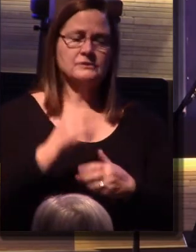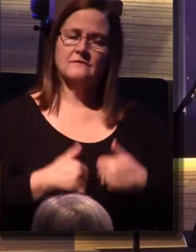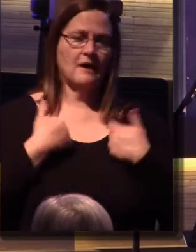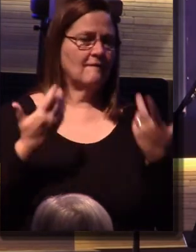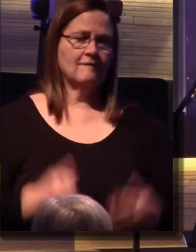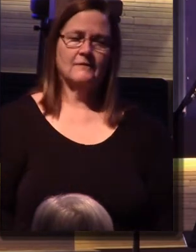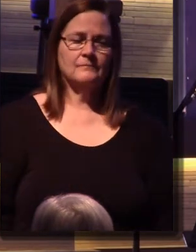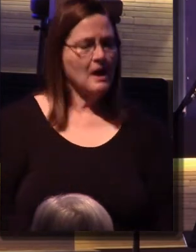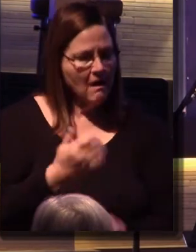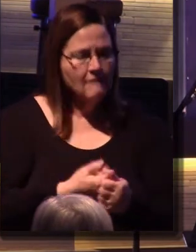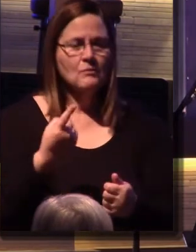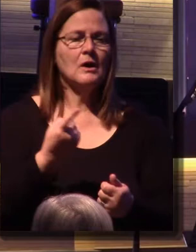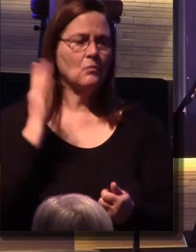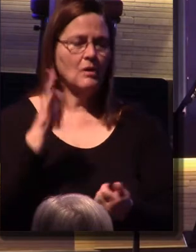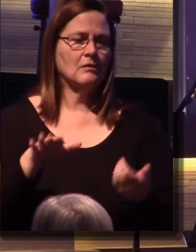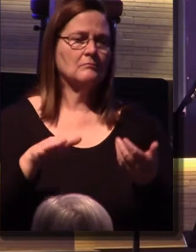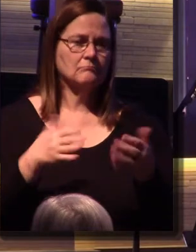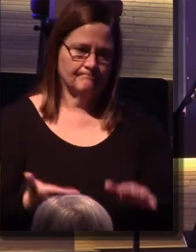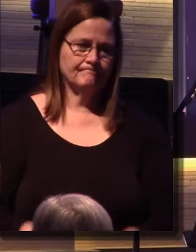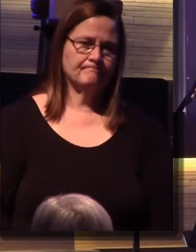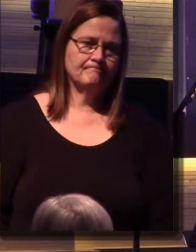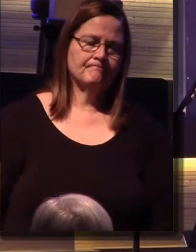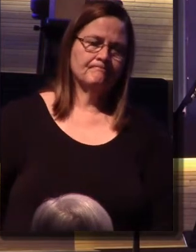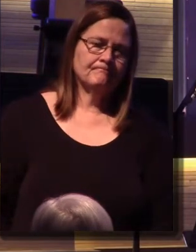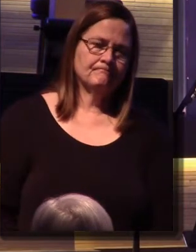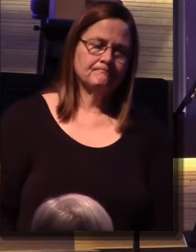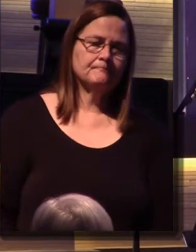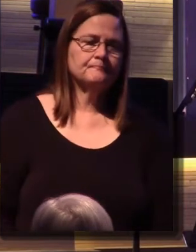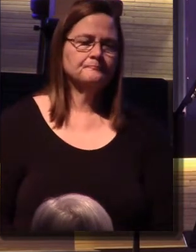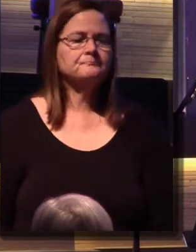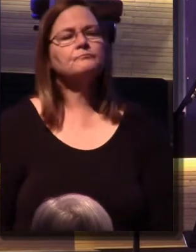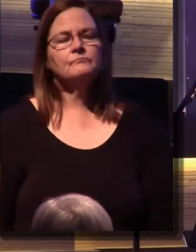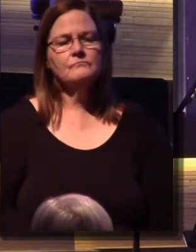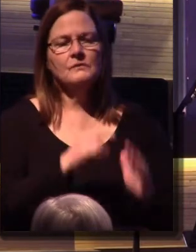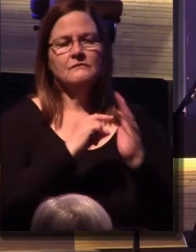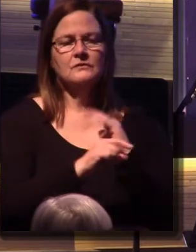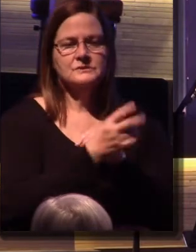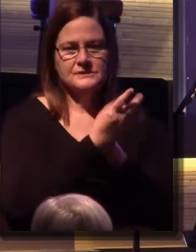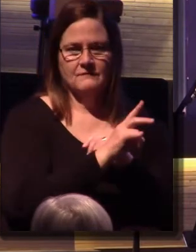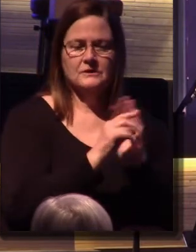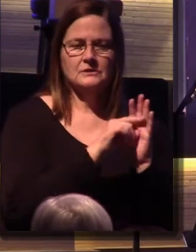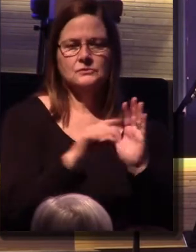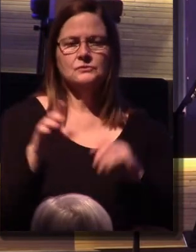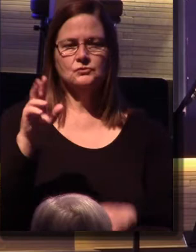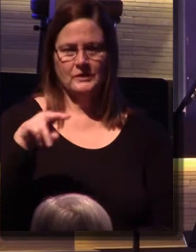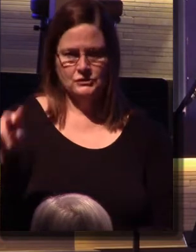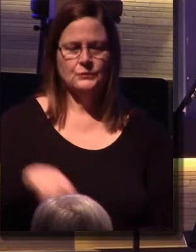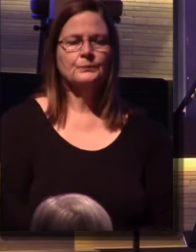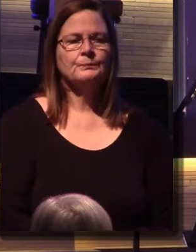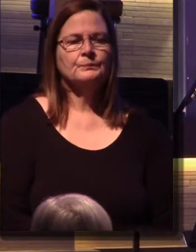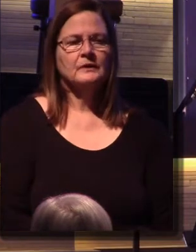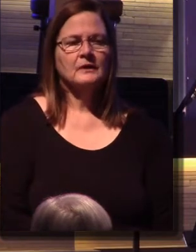the kingdom will survive. Everybody will fall under God's judgment. And then in verses 17 to 22,